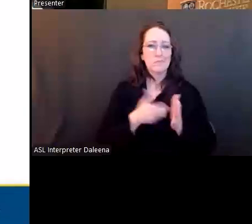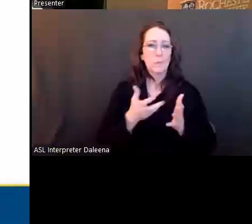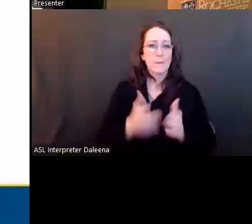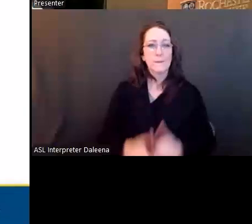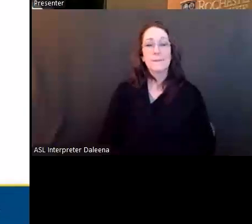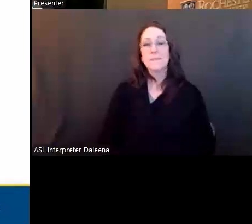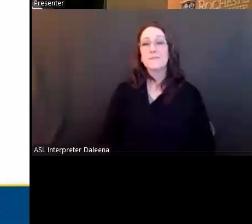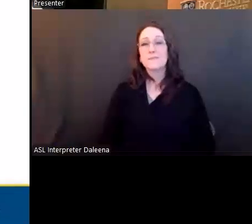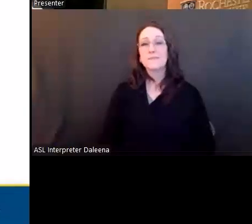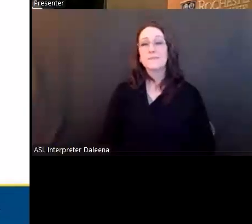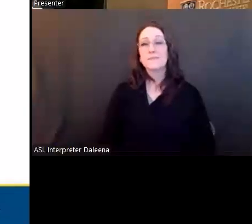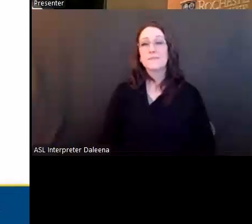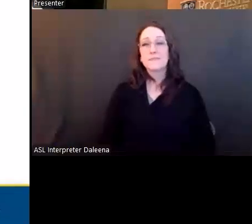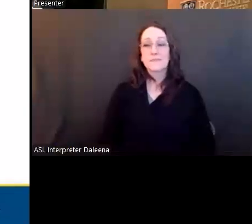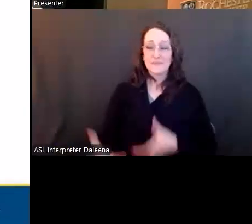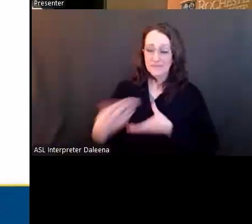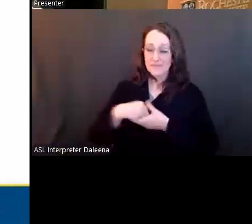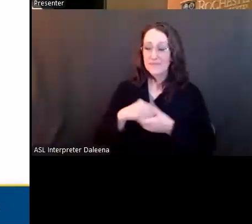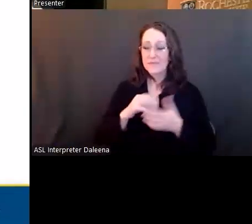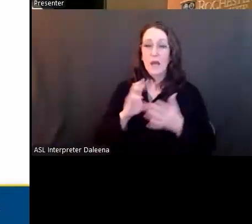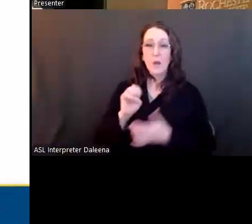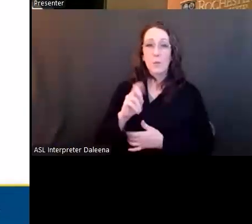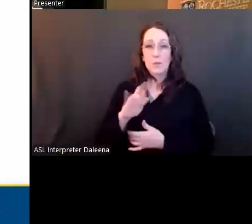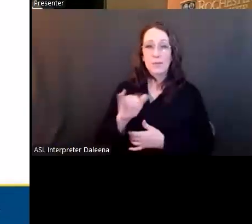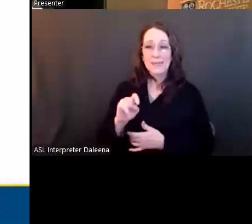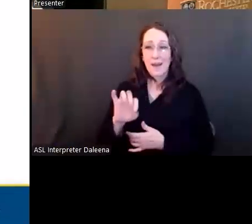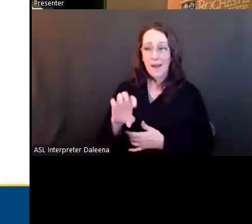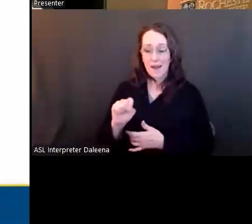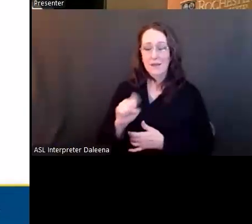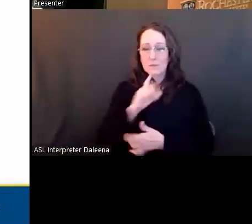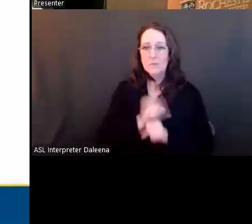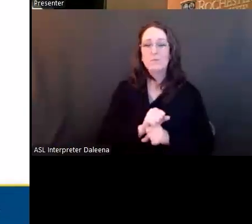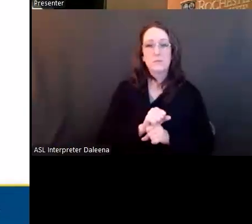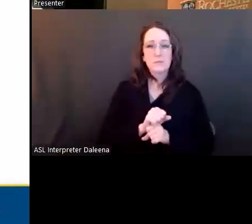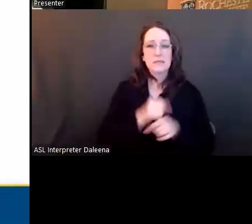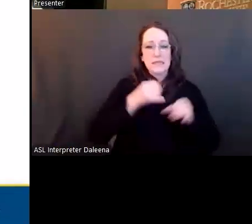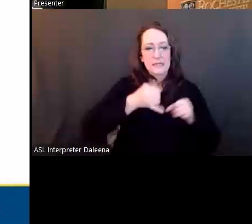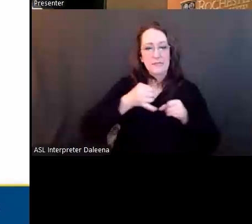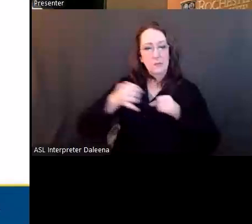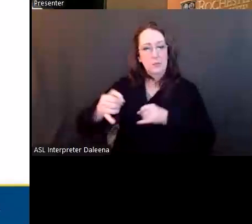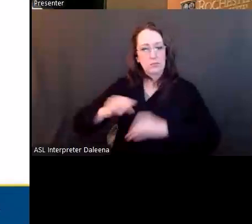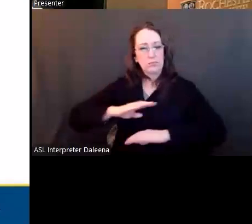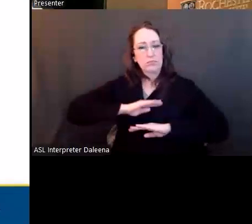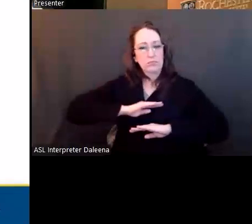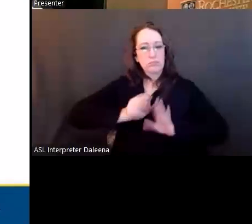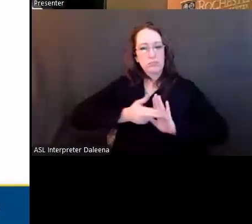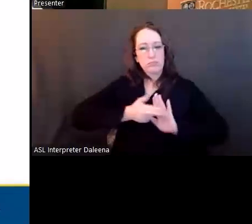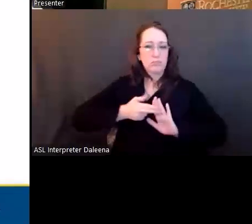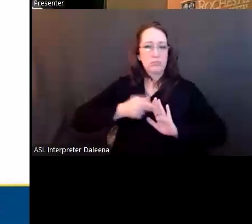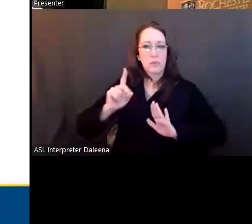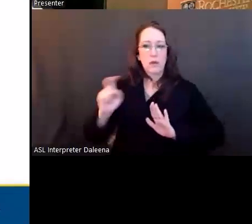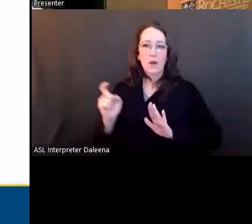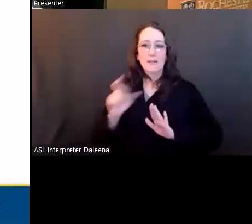Within community ties, we still will need to make sure that individuals meet the diagnostic and